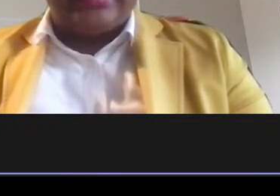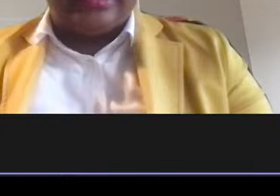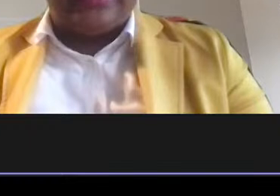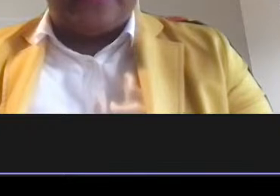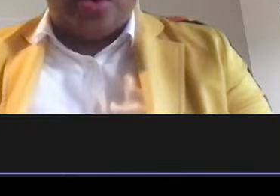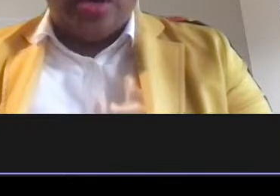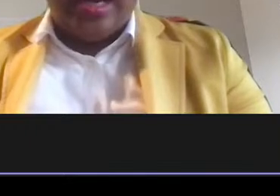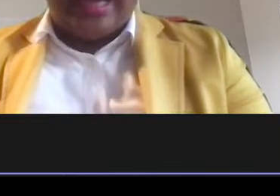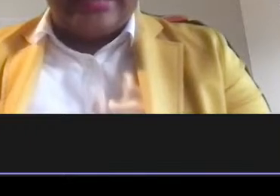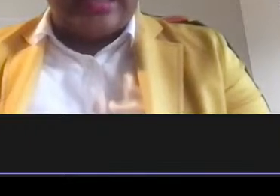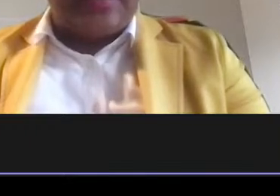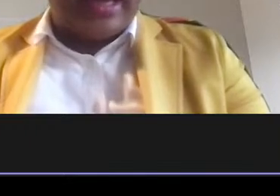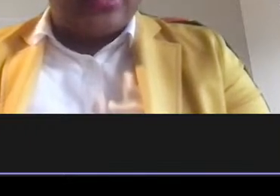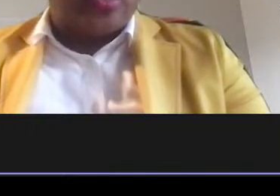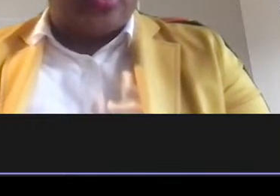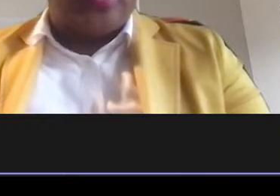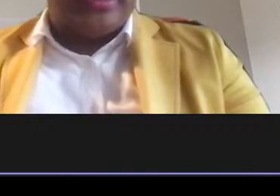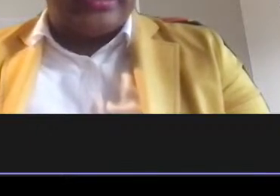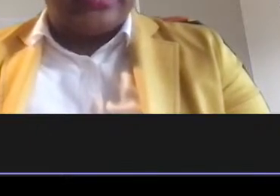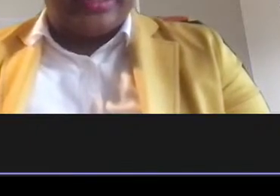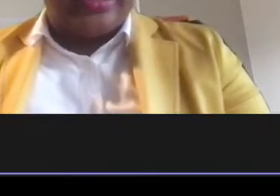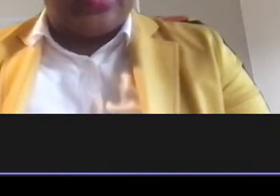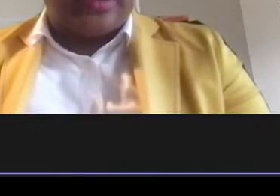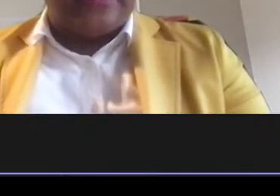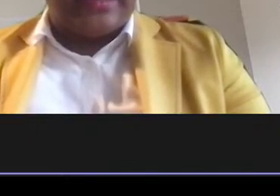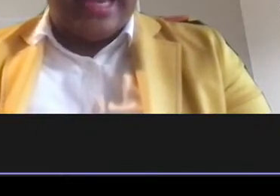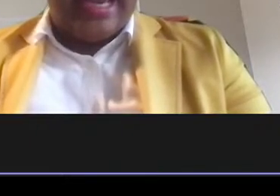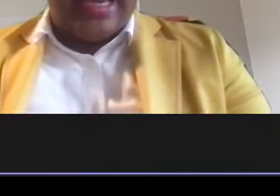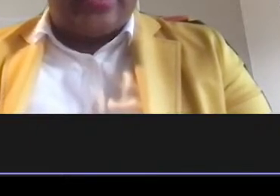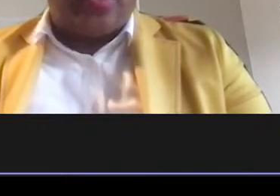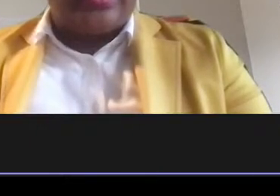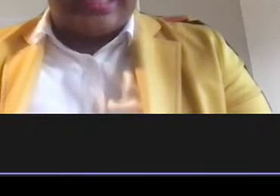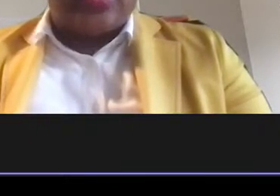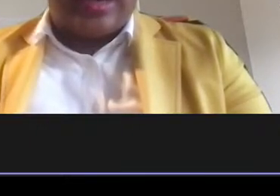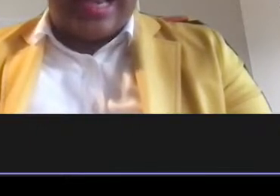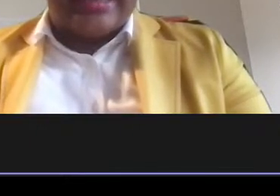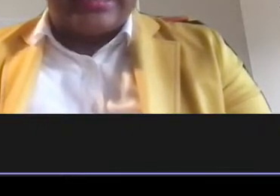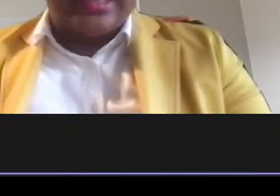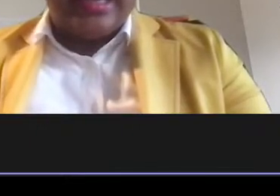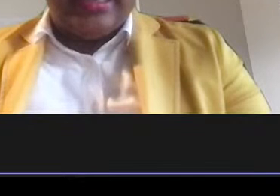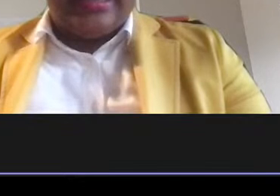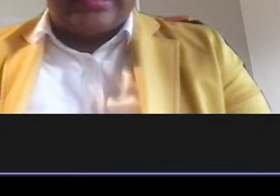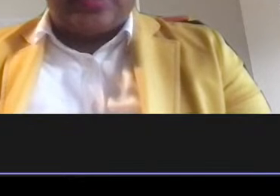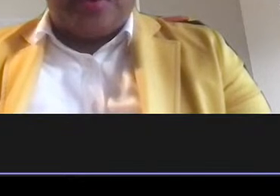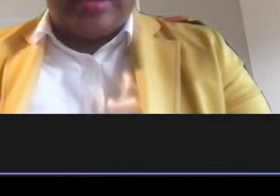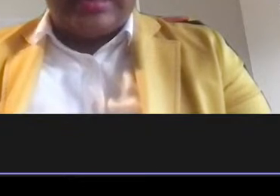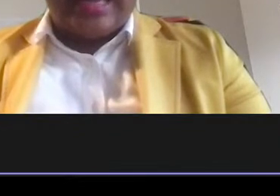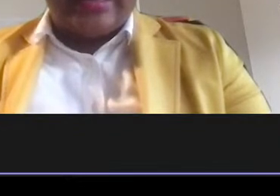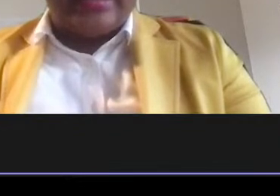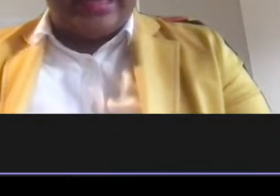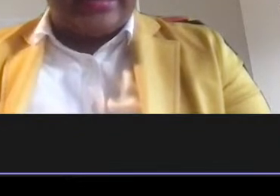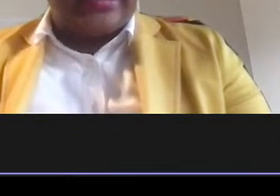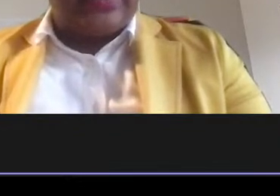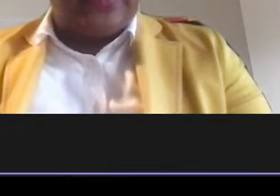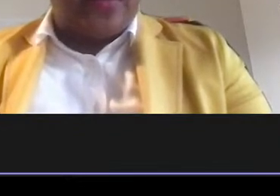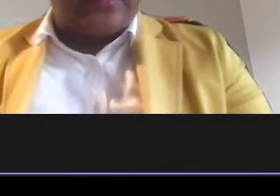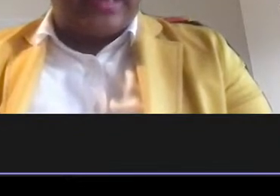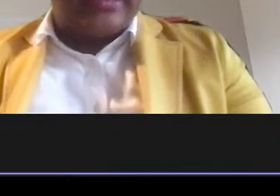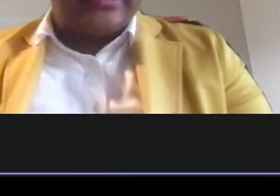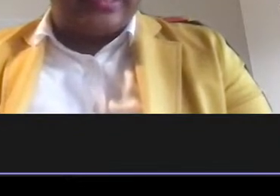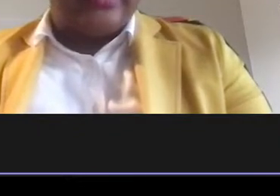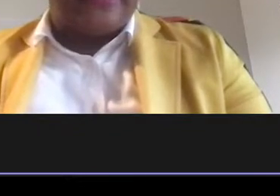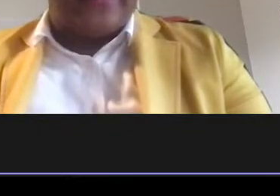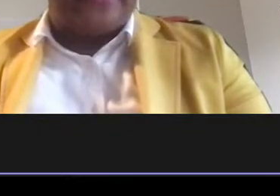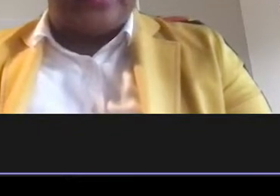in 1994, guided by its document, Ready to Govern. It contextualized its response under the narrative of